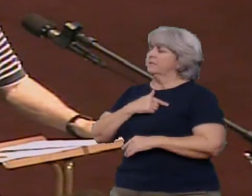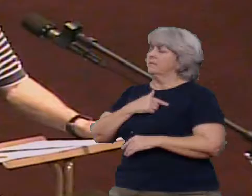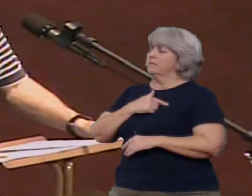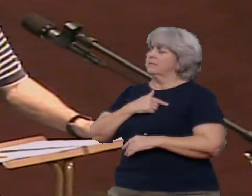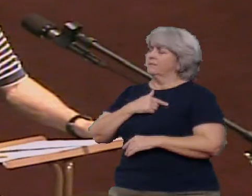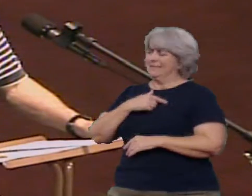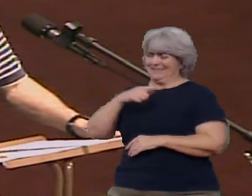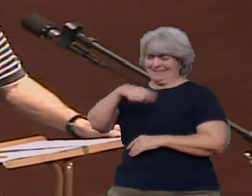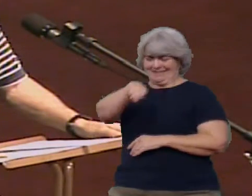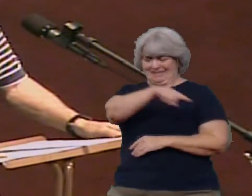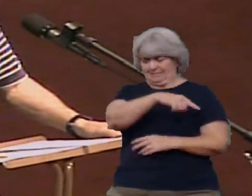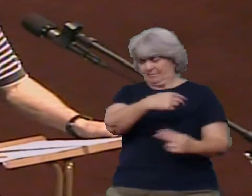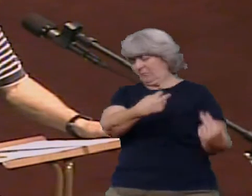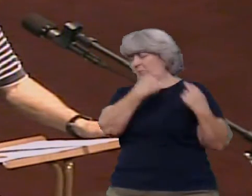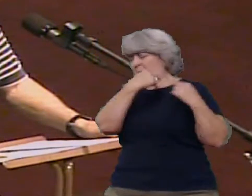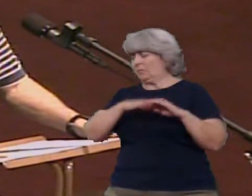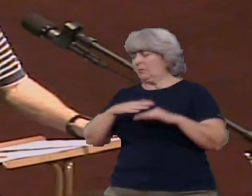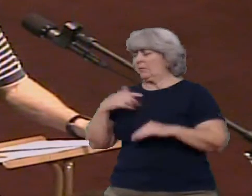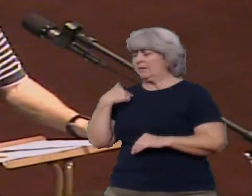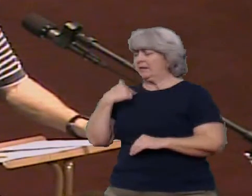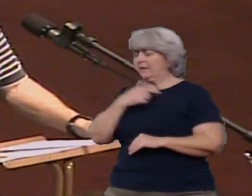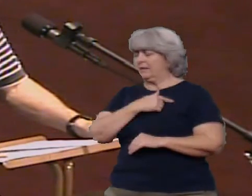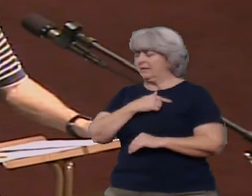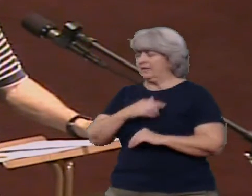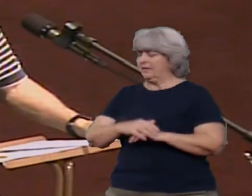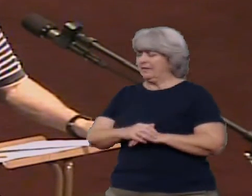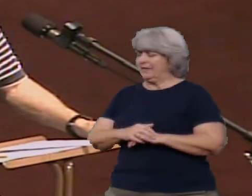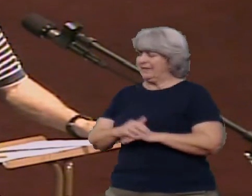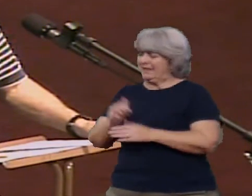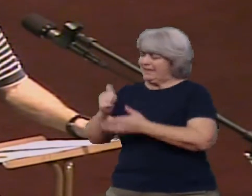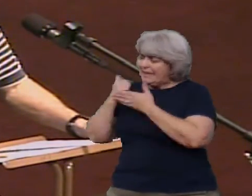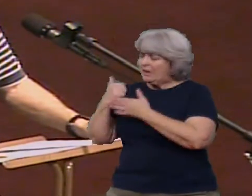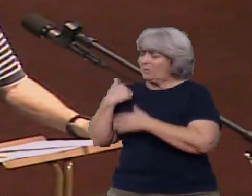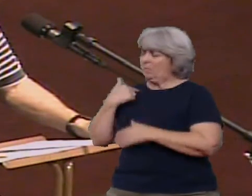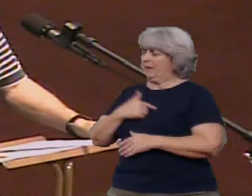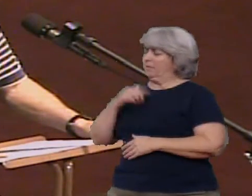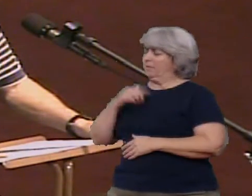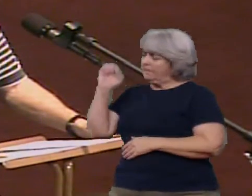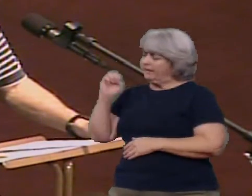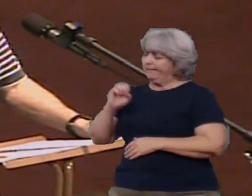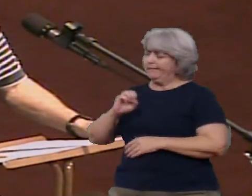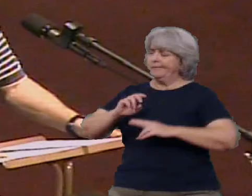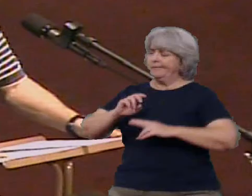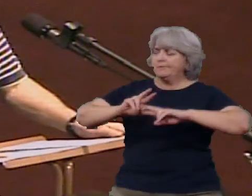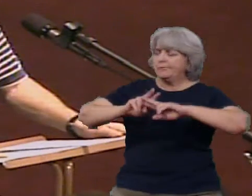look to us. Help us to be that salt and that light.